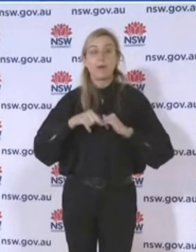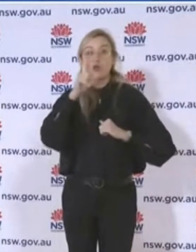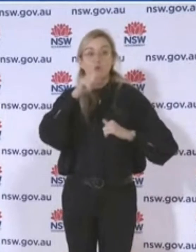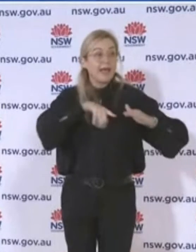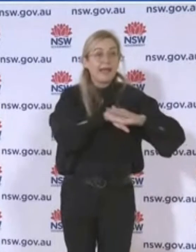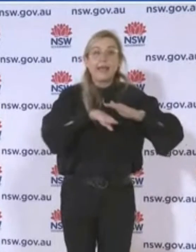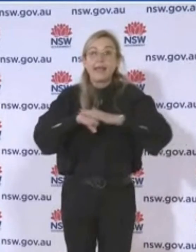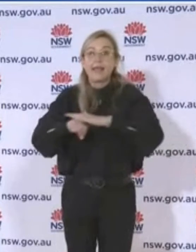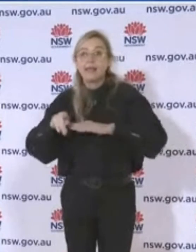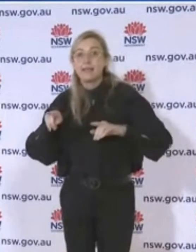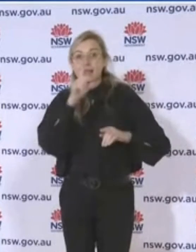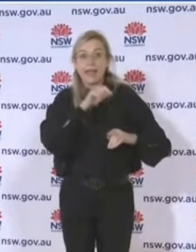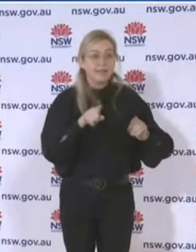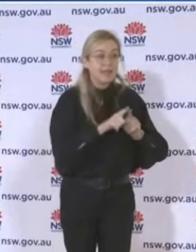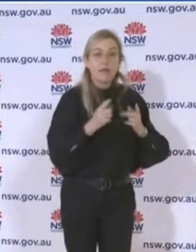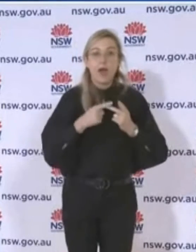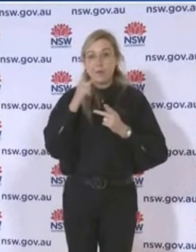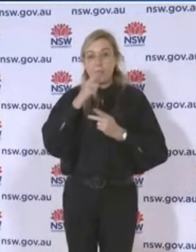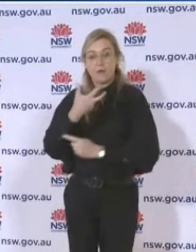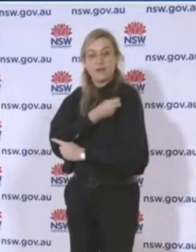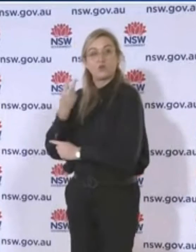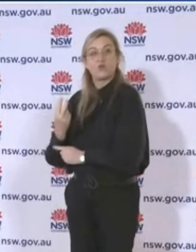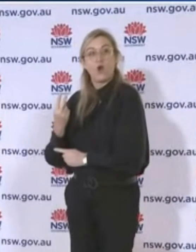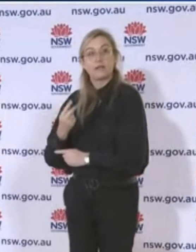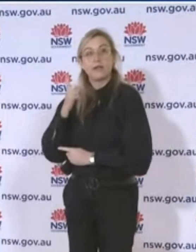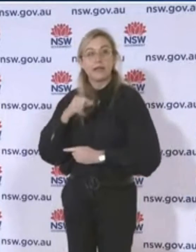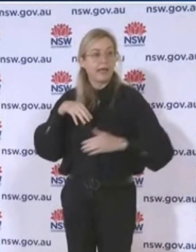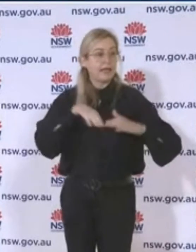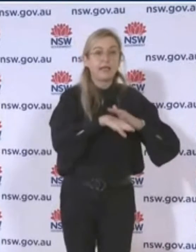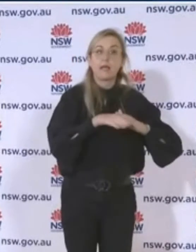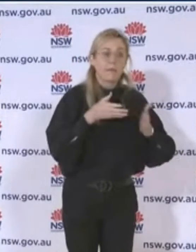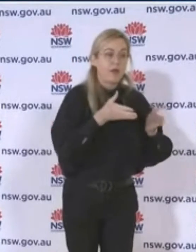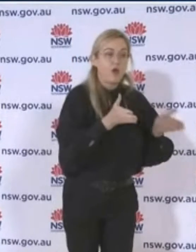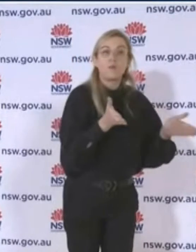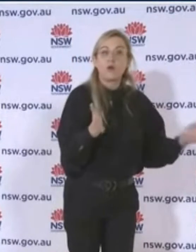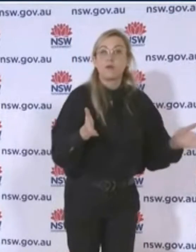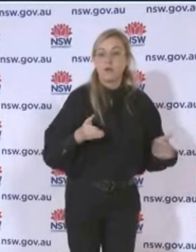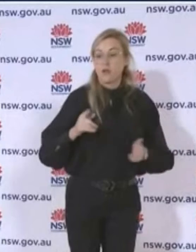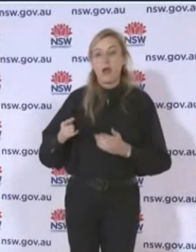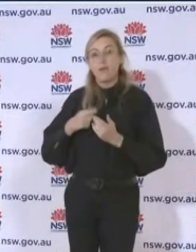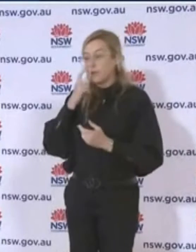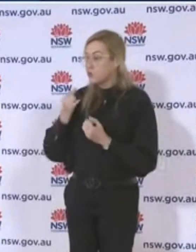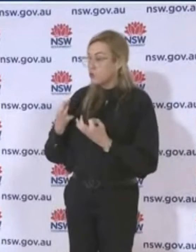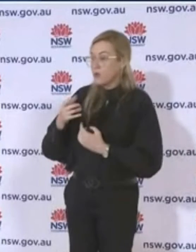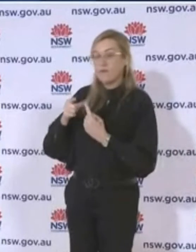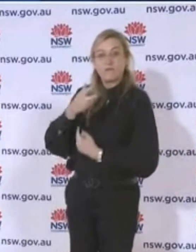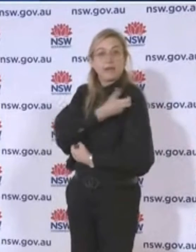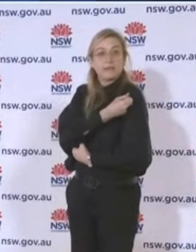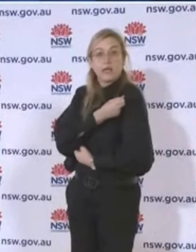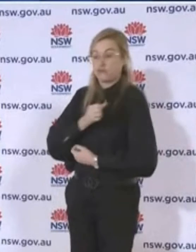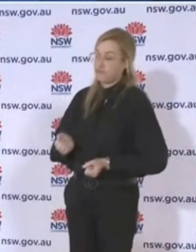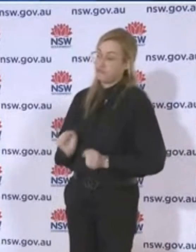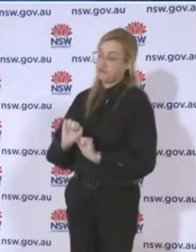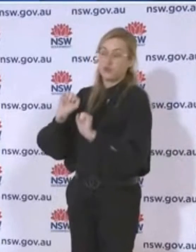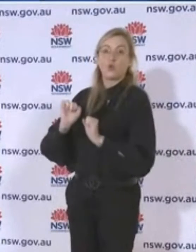same freedoms that vaccinated people have. We're all subject to choice. And if you want to move around more freely, if you want to